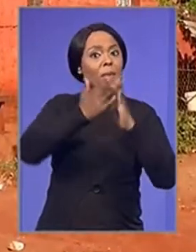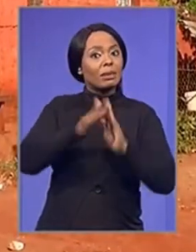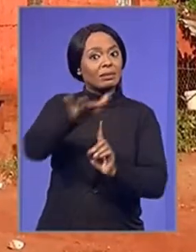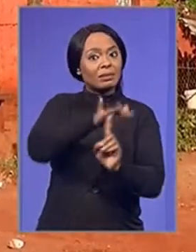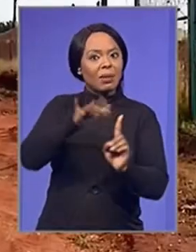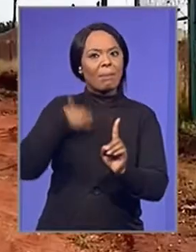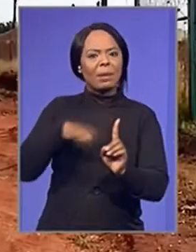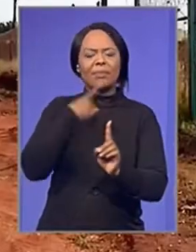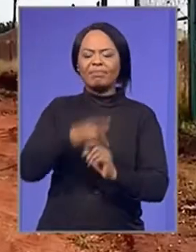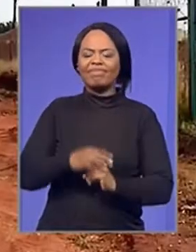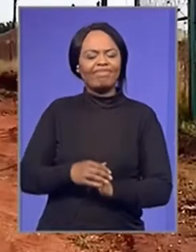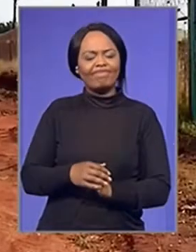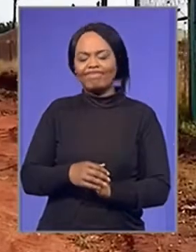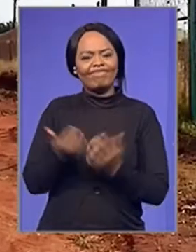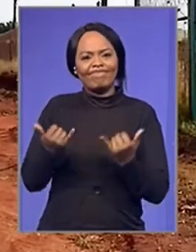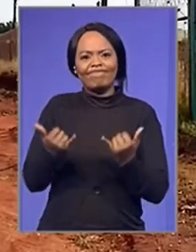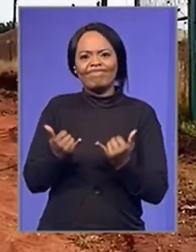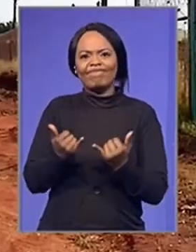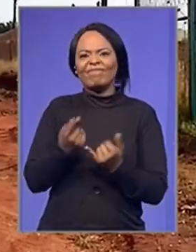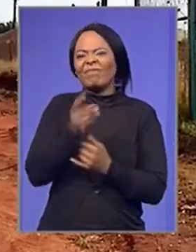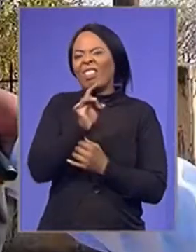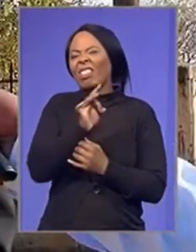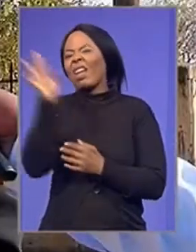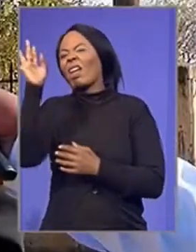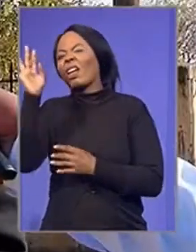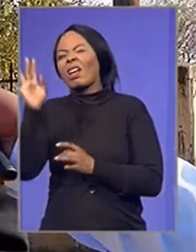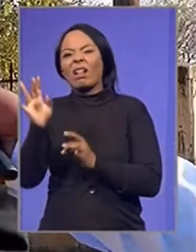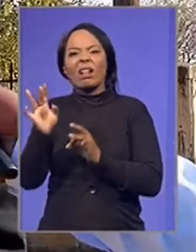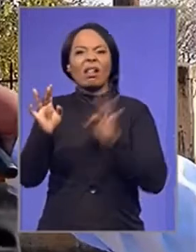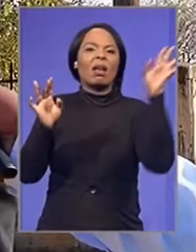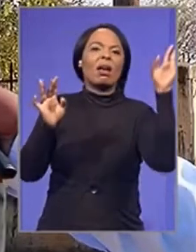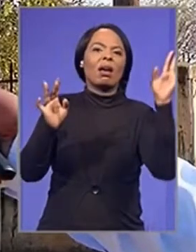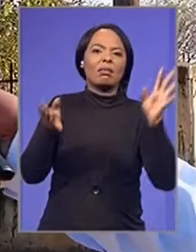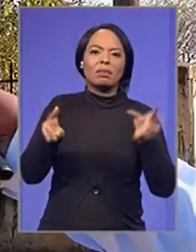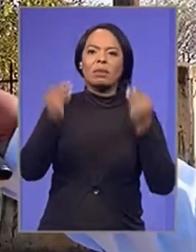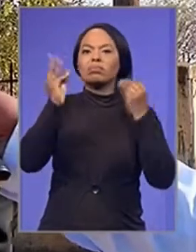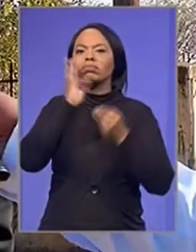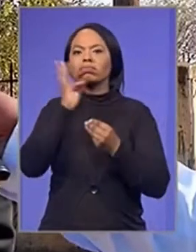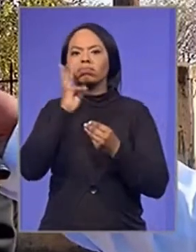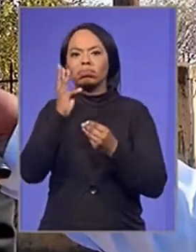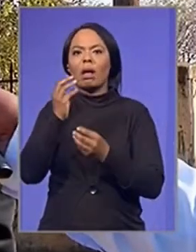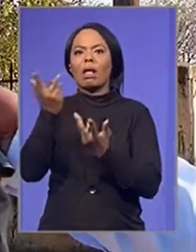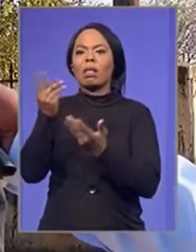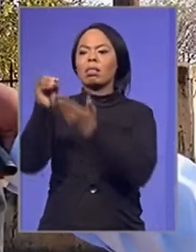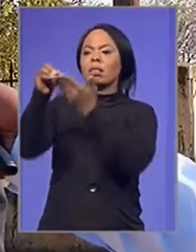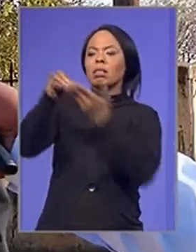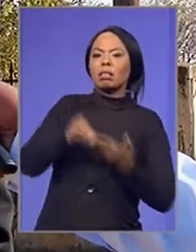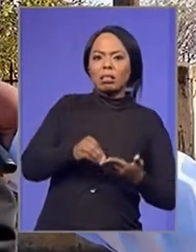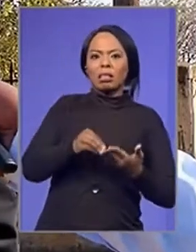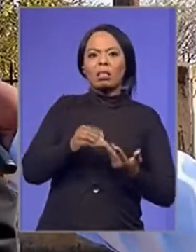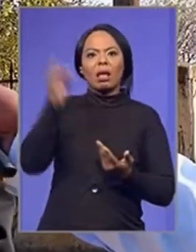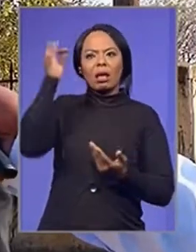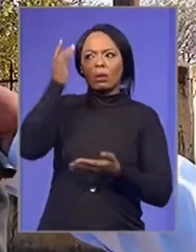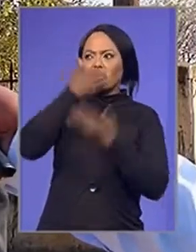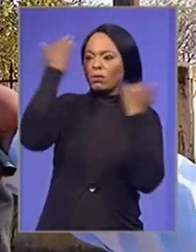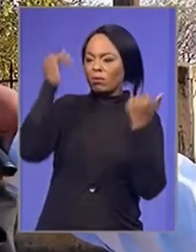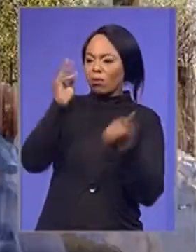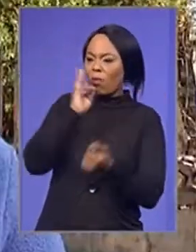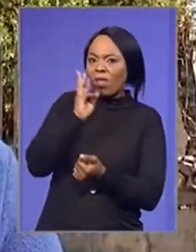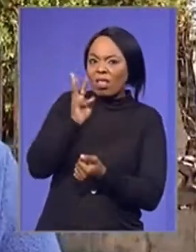Madibeng ba re ntse ba tlamelwa ka metsi ka motlha mongwe. Nakong go tla di-truck nakong a di tla re itse le gore metsi a teng a tswa kae a clean gore